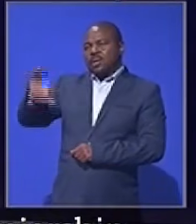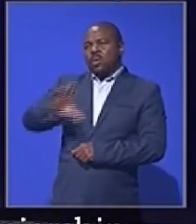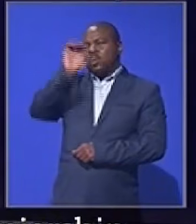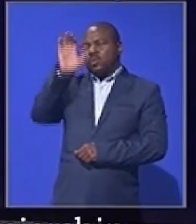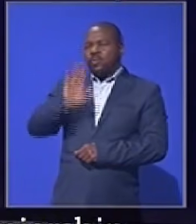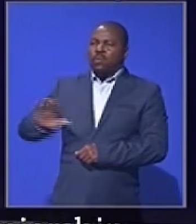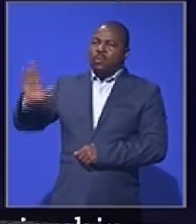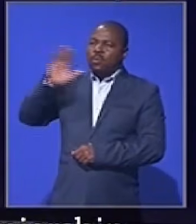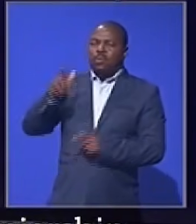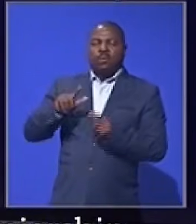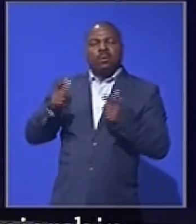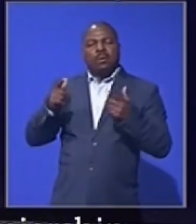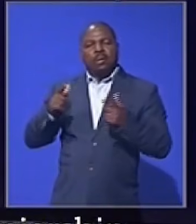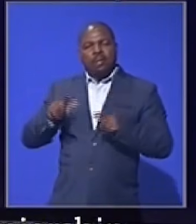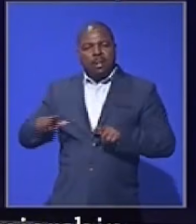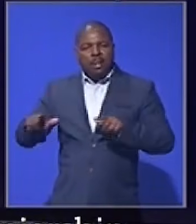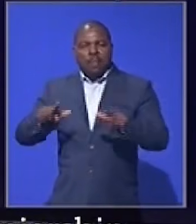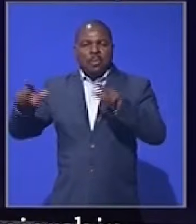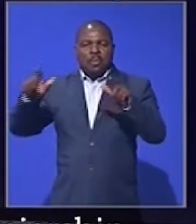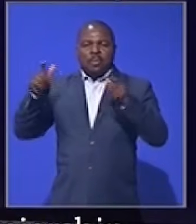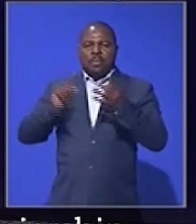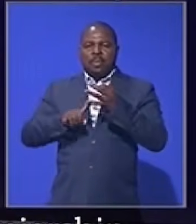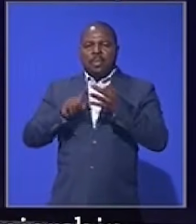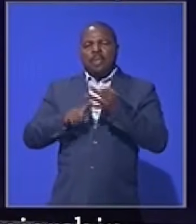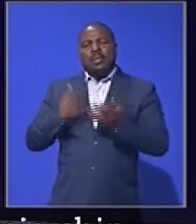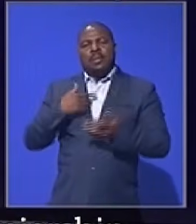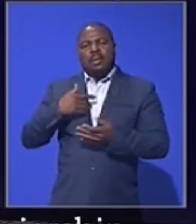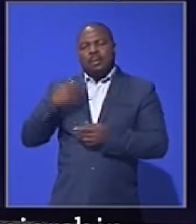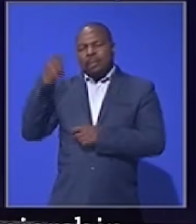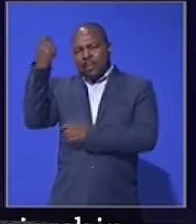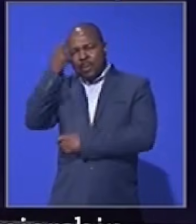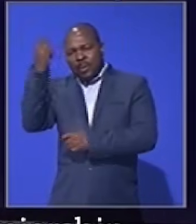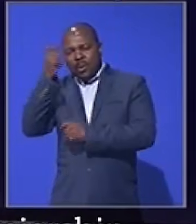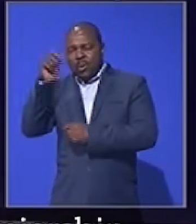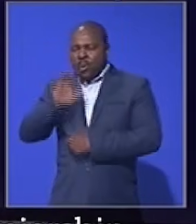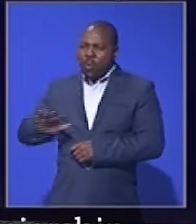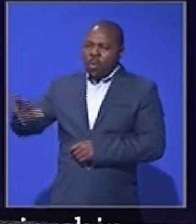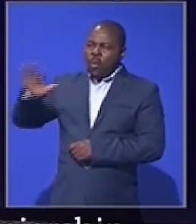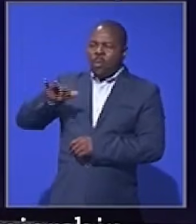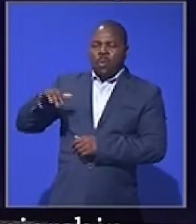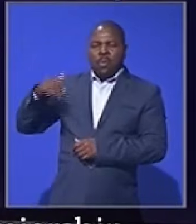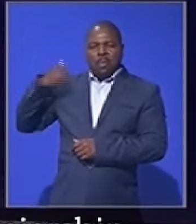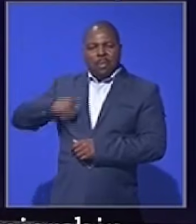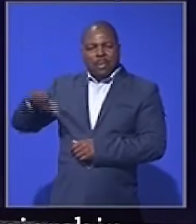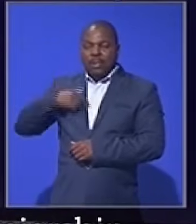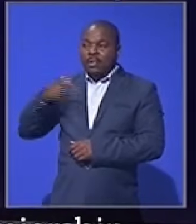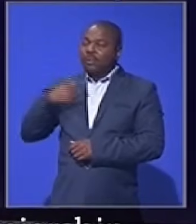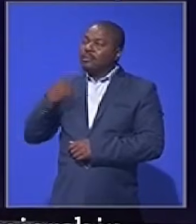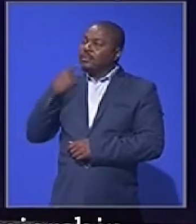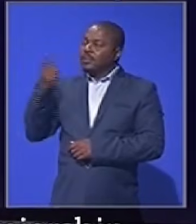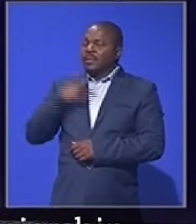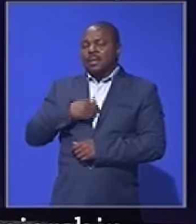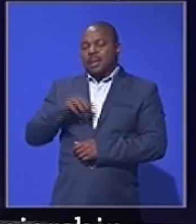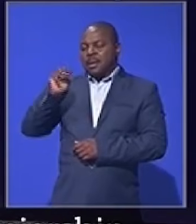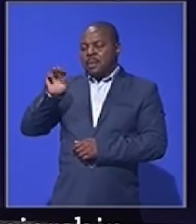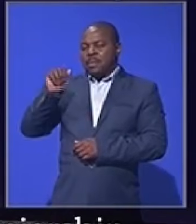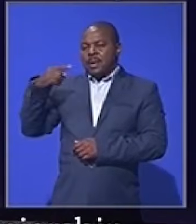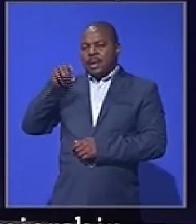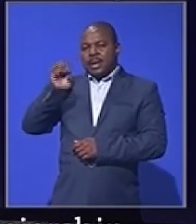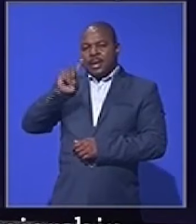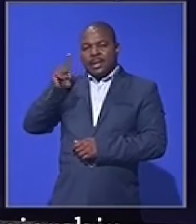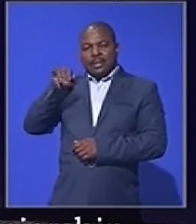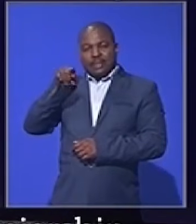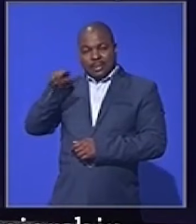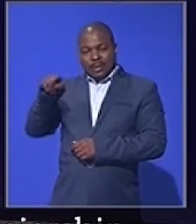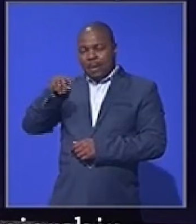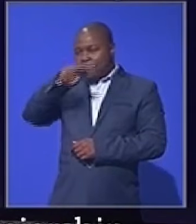Limpopo, Polokwane Municipality, Capricorn District Municipality ka moka re tla batho ba ge shumagezi the Blue Nation itlile ke sehlopha